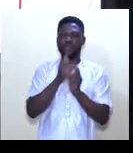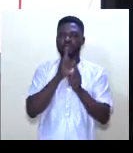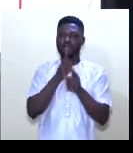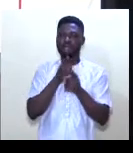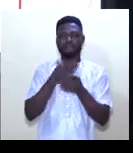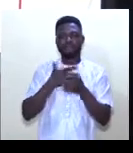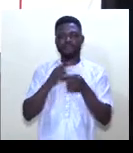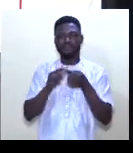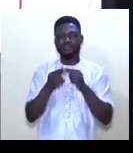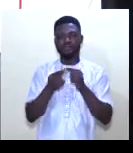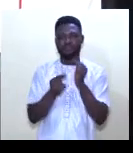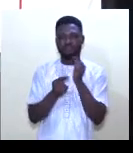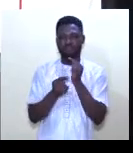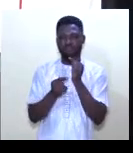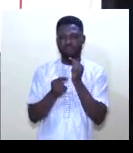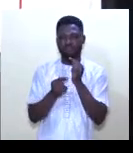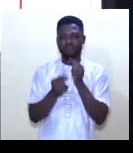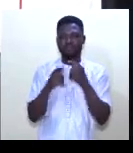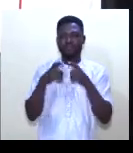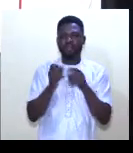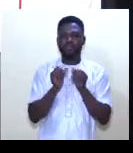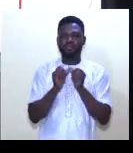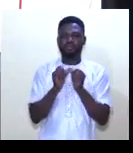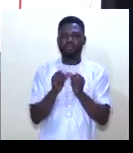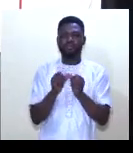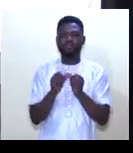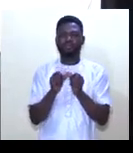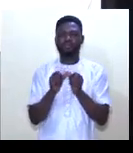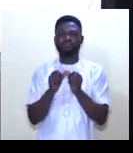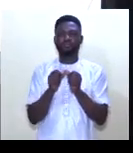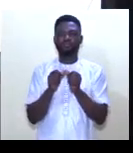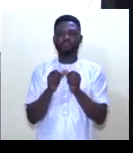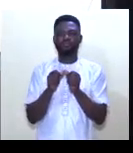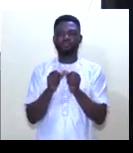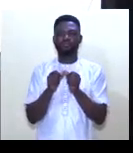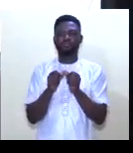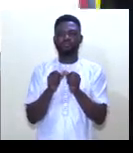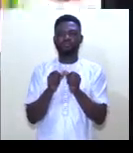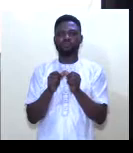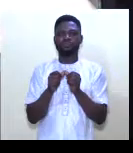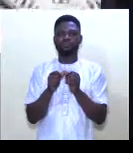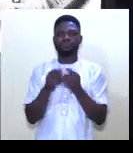correct answer, my friend. So let's just move on.